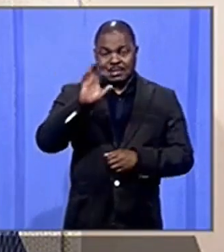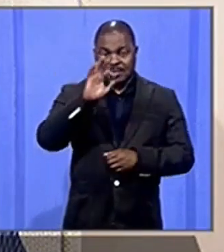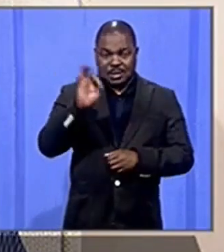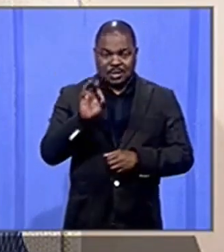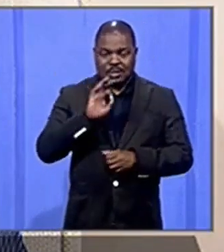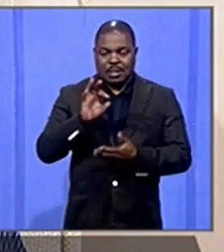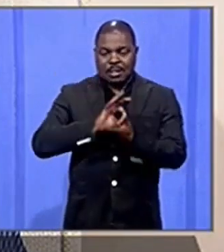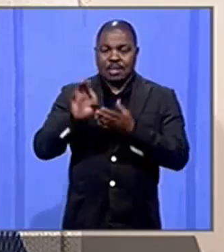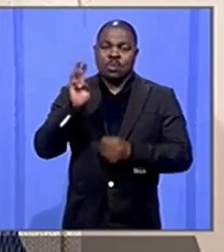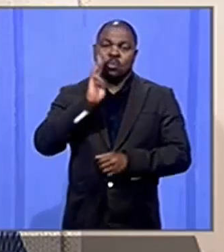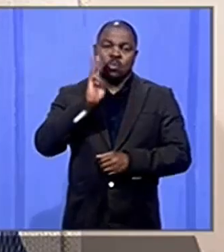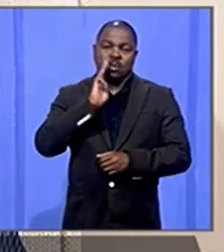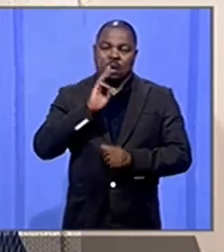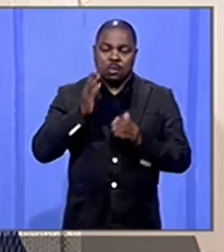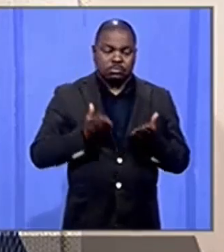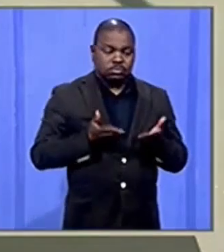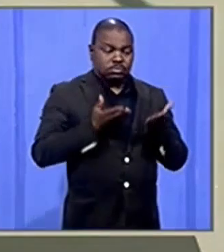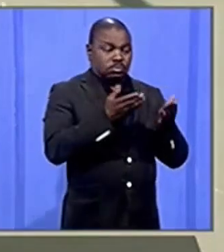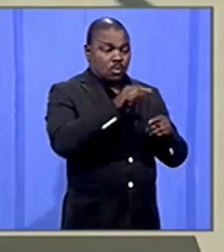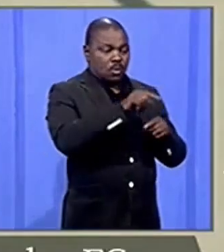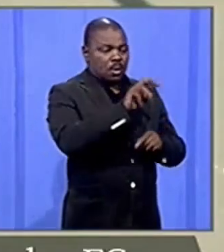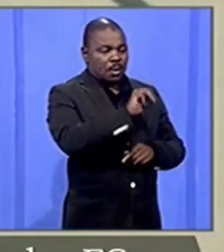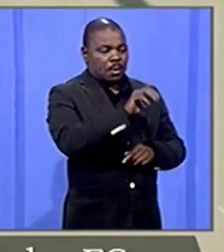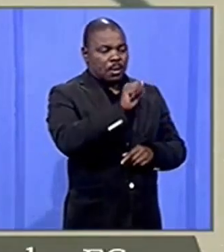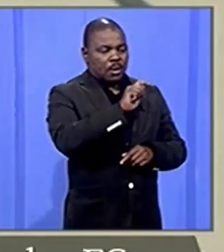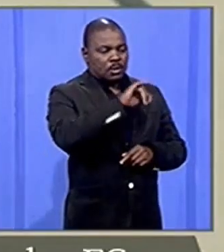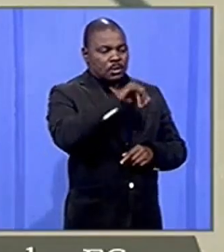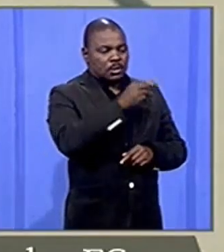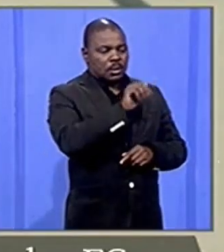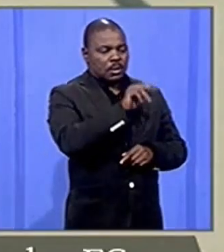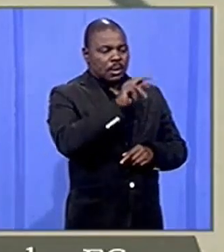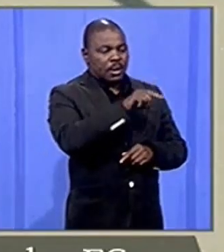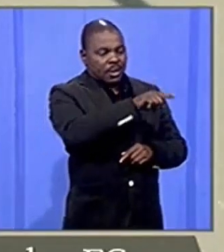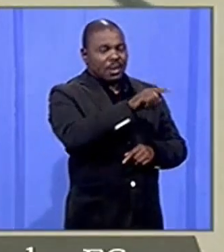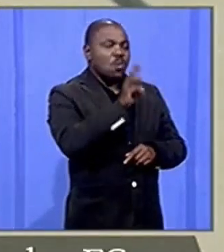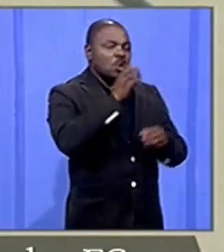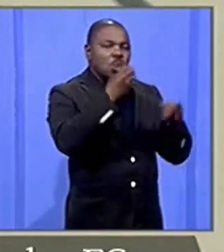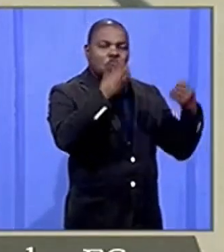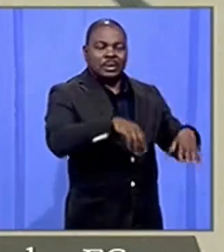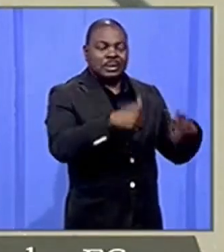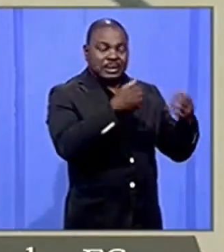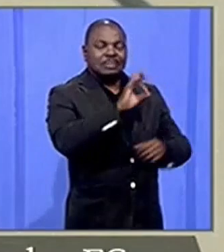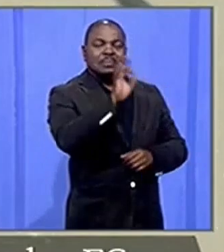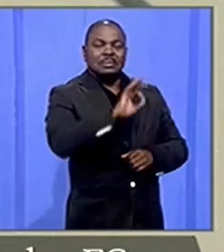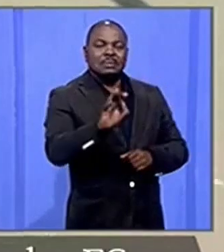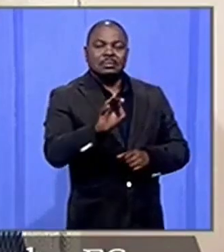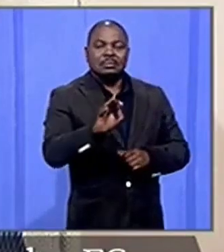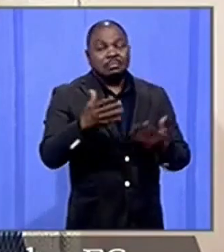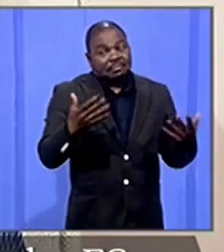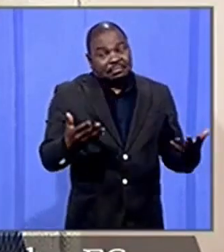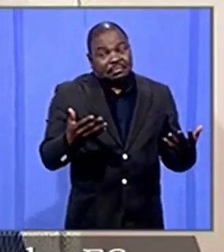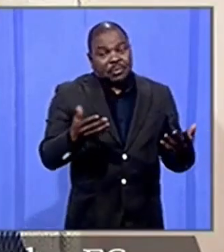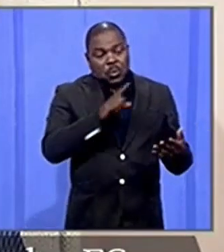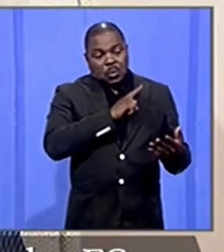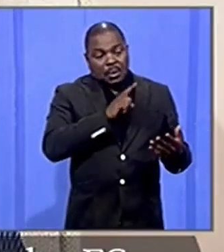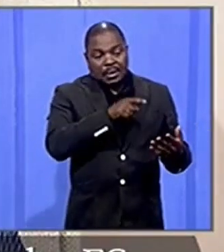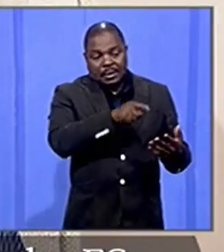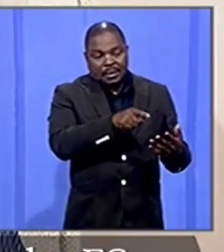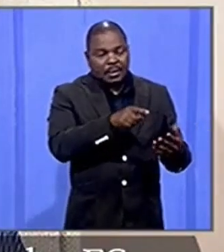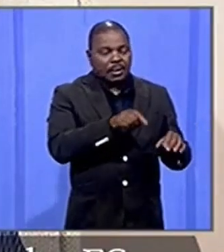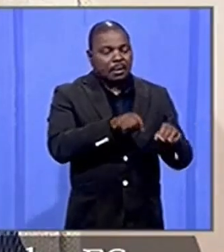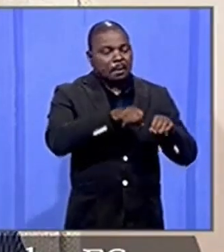water, that's been supplied to Matšhabeng is going to waste. So whether that be to revenue or to burst pipes, it's estimated